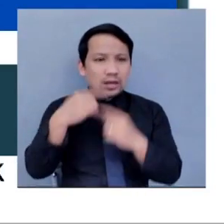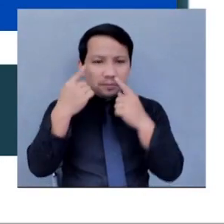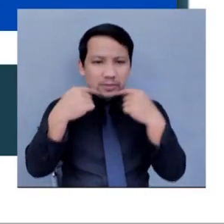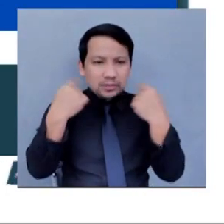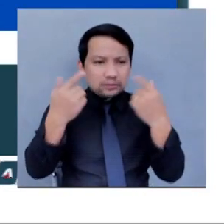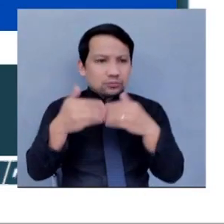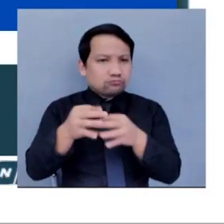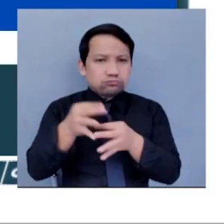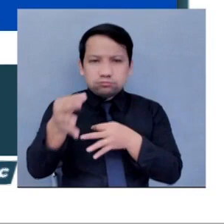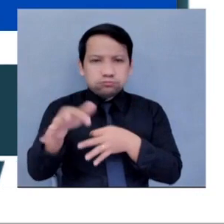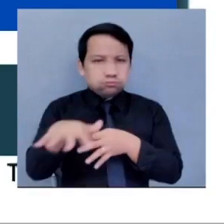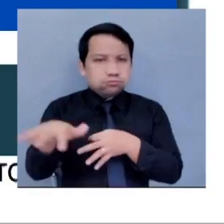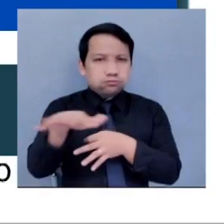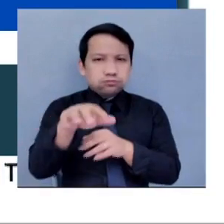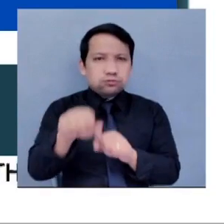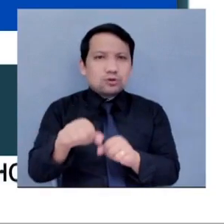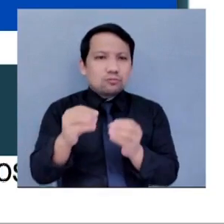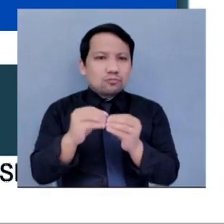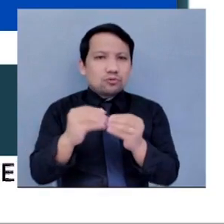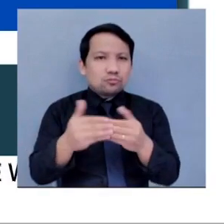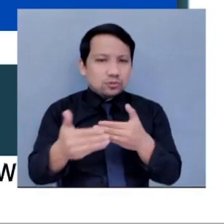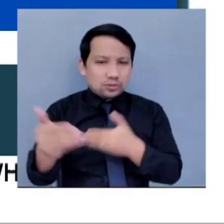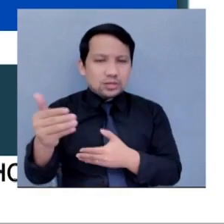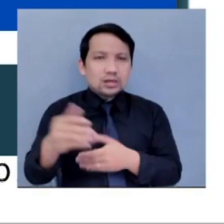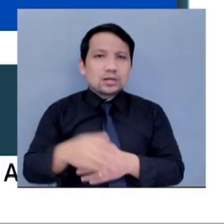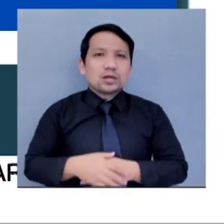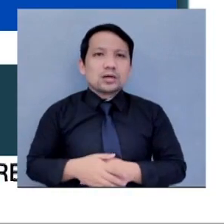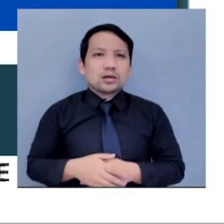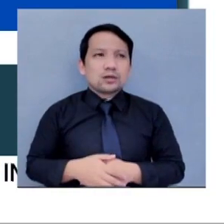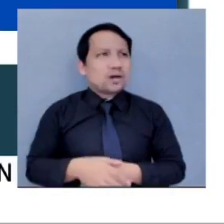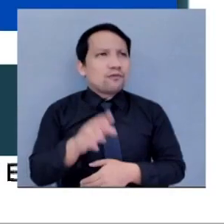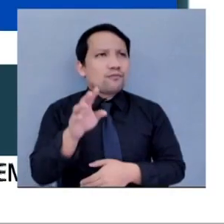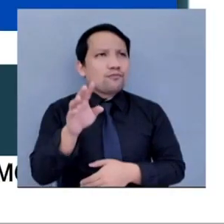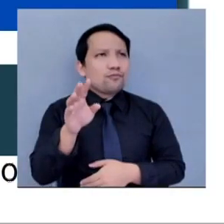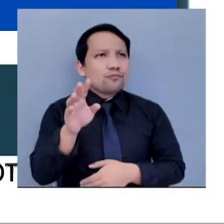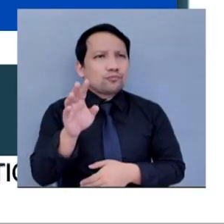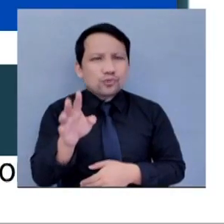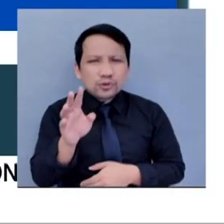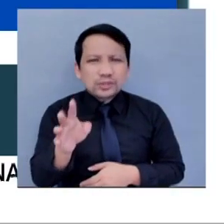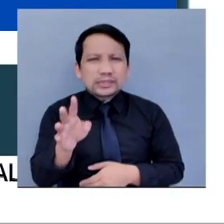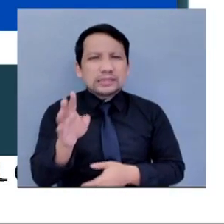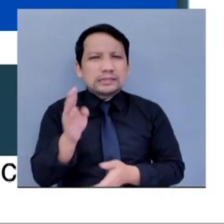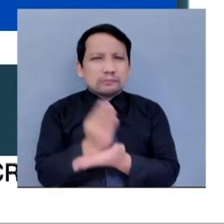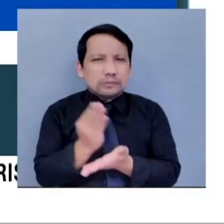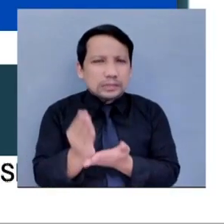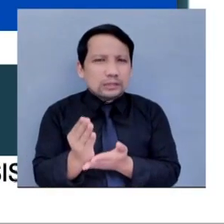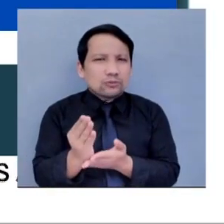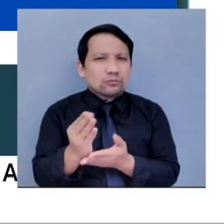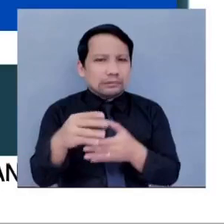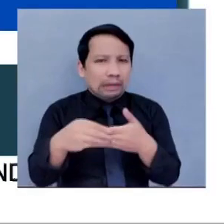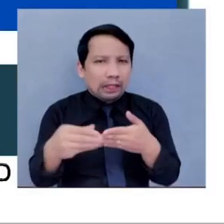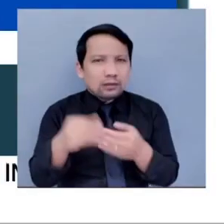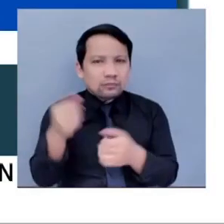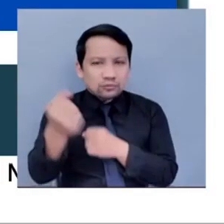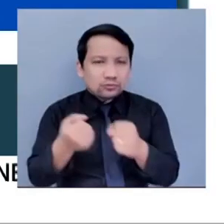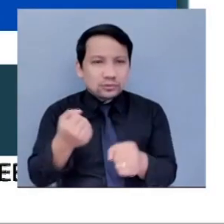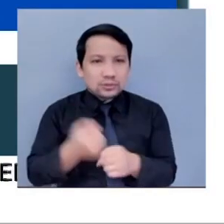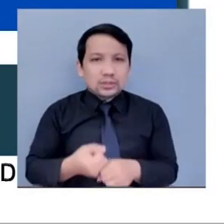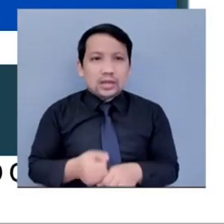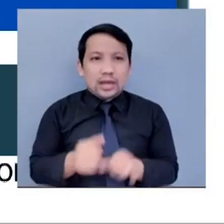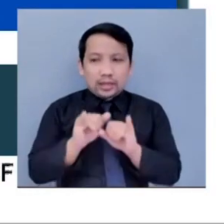That's already moving towards $40 billion per year. Mm-hmm. And the BPO industry